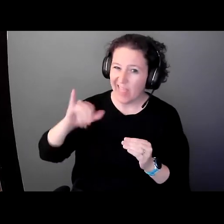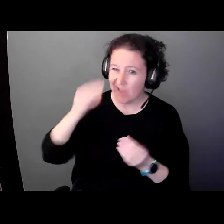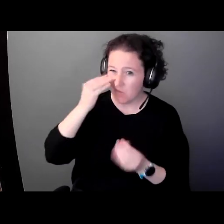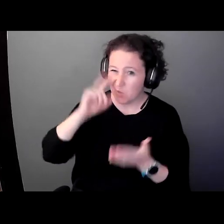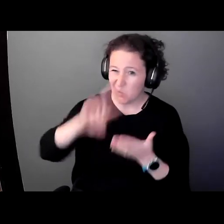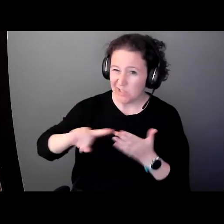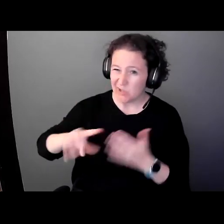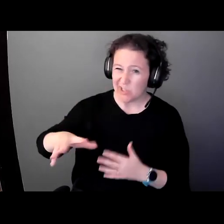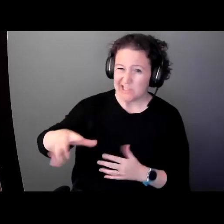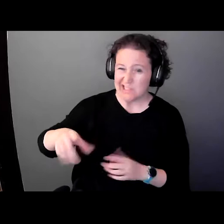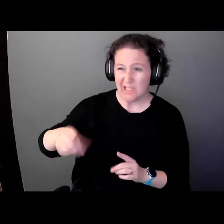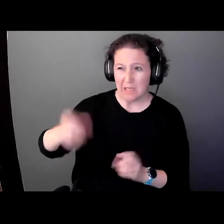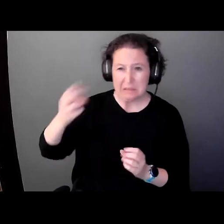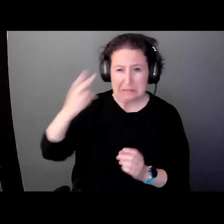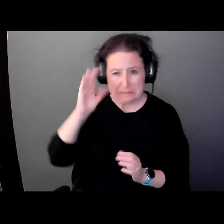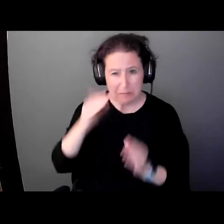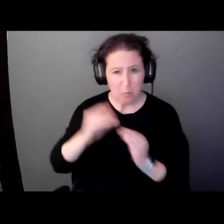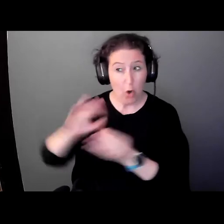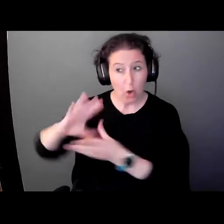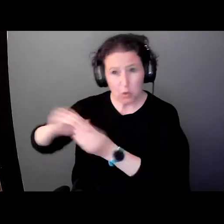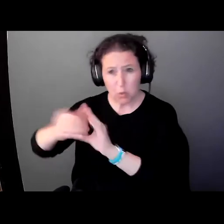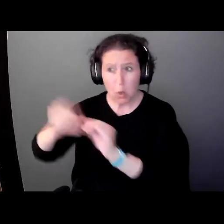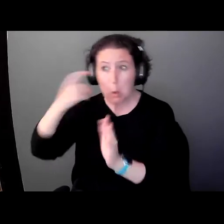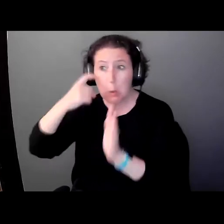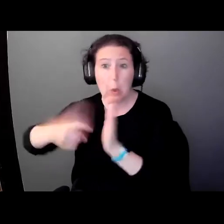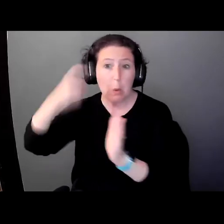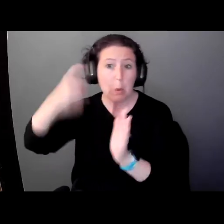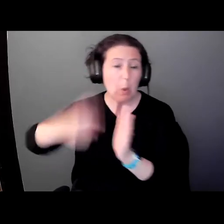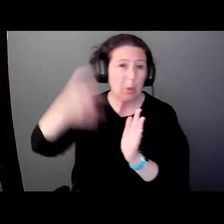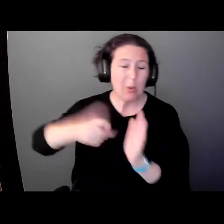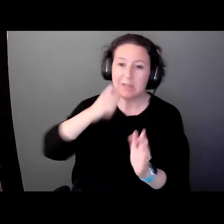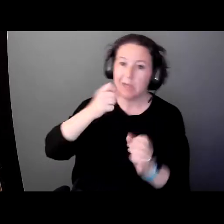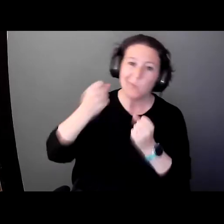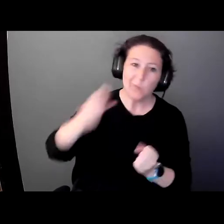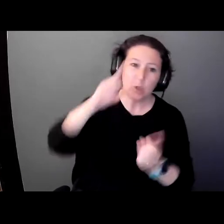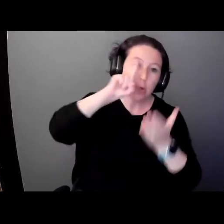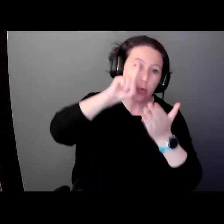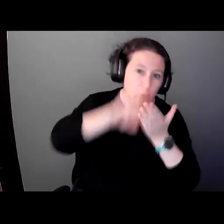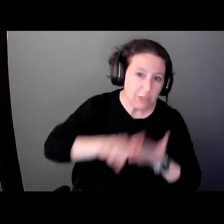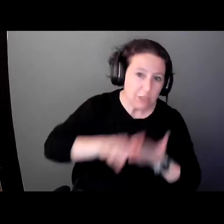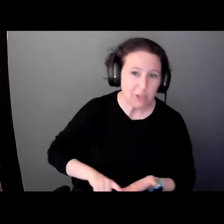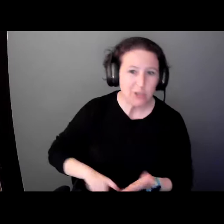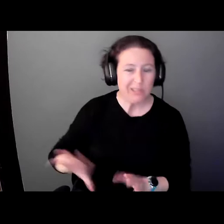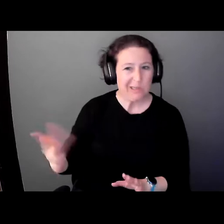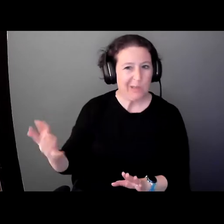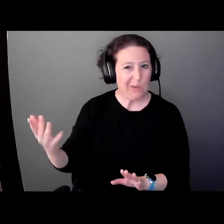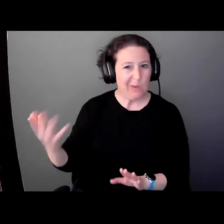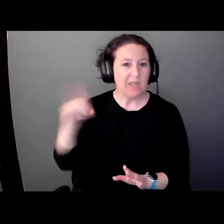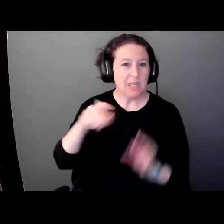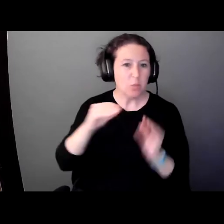a lot of anecdotal stuff, and we really need a lot more